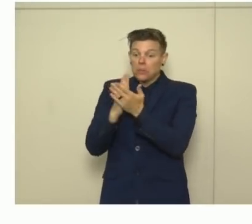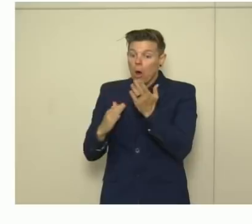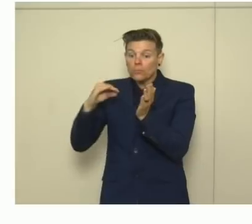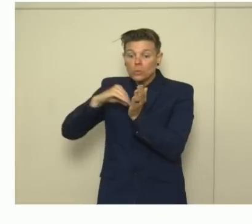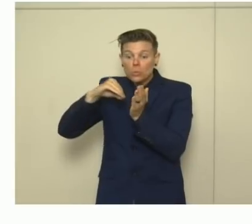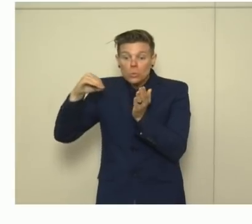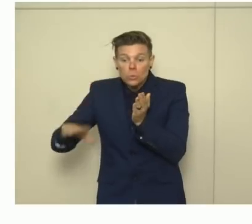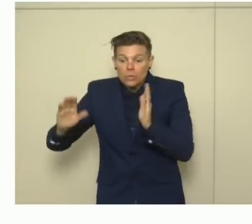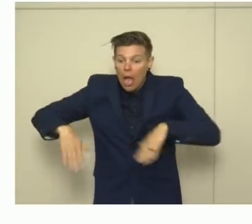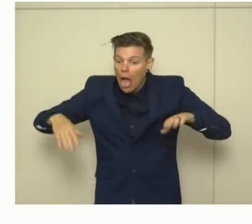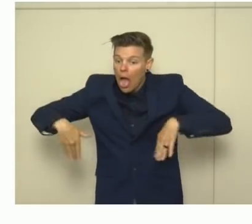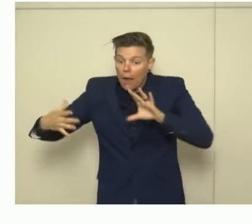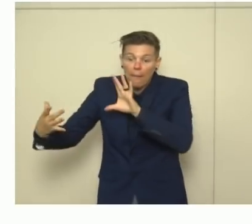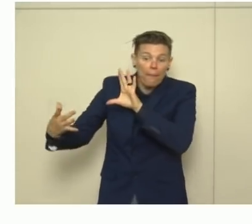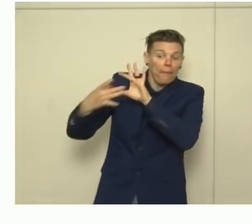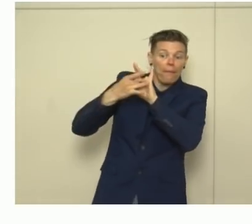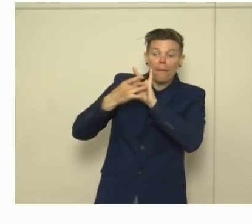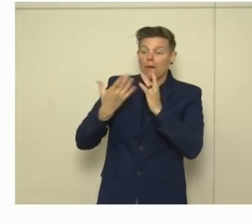have a device, to make sure that we